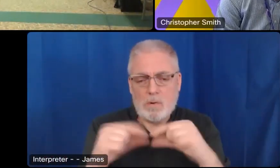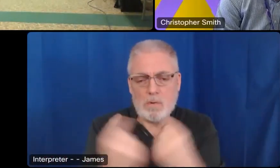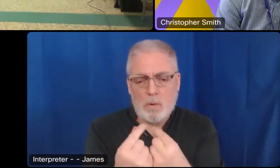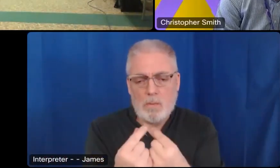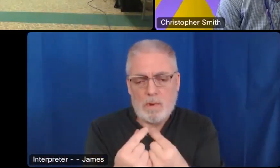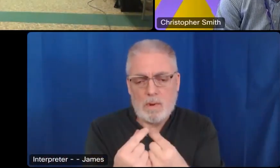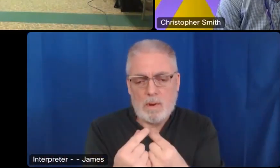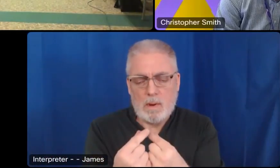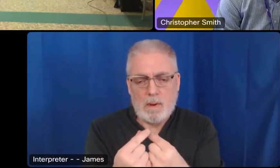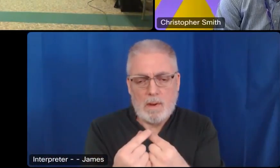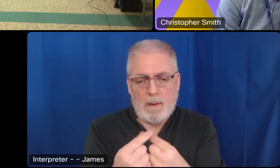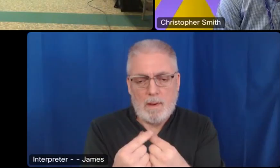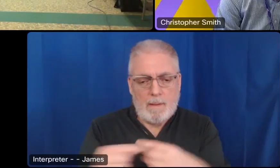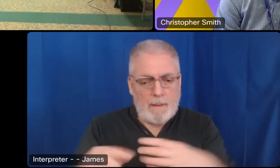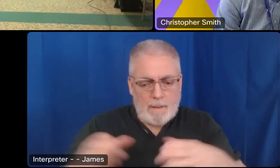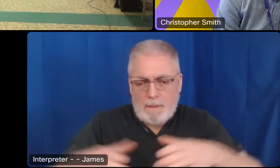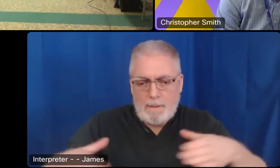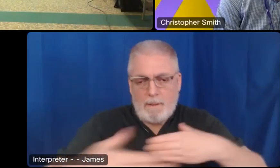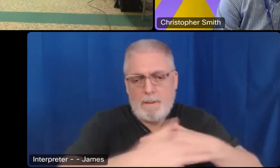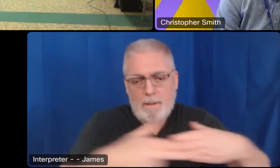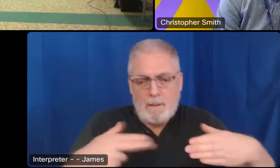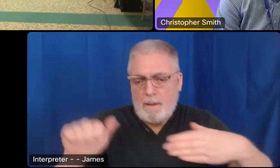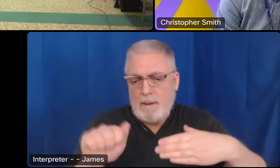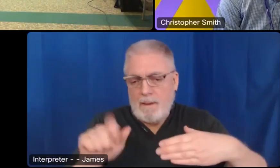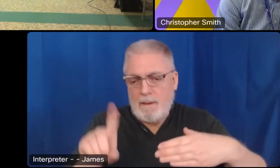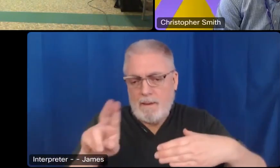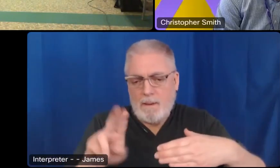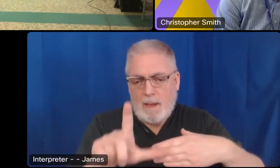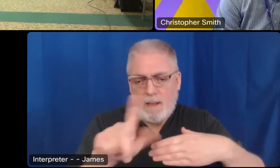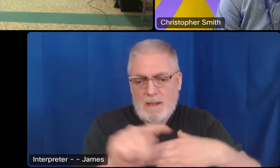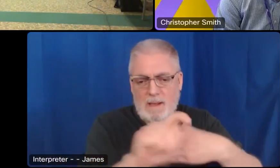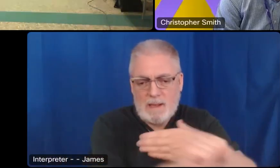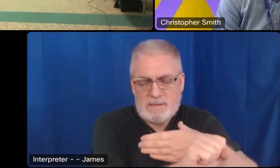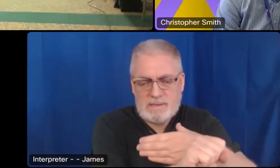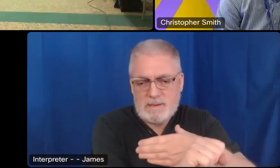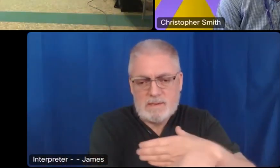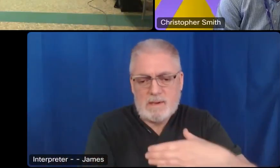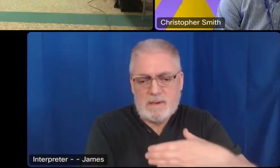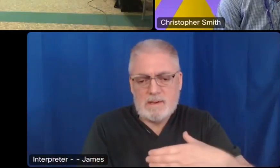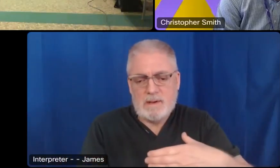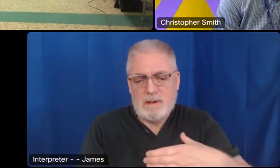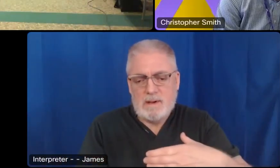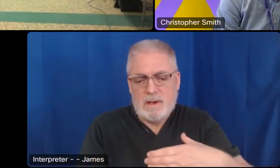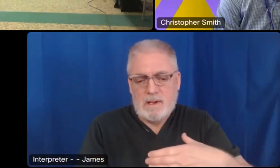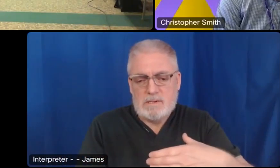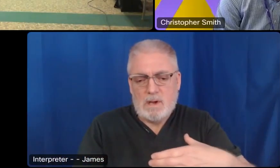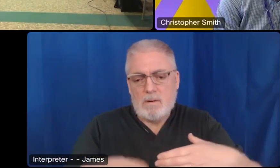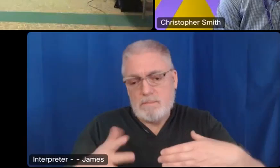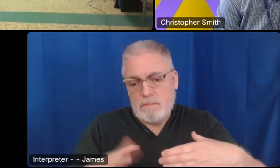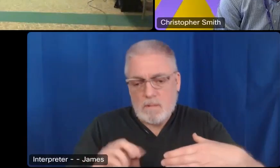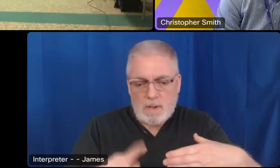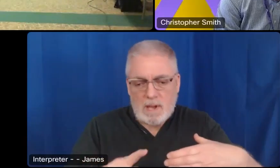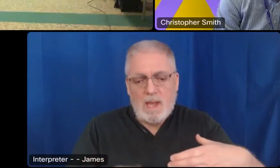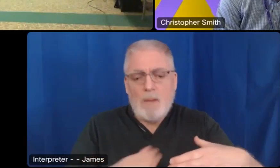older and older, and the needs of, I think, the mental needs of people that are over 60 versus under 60 become